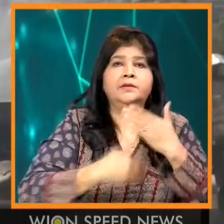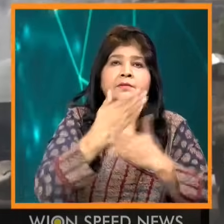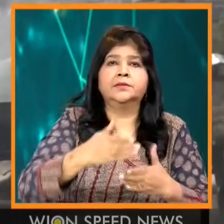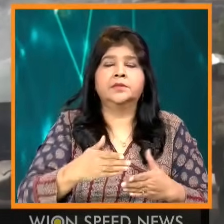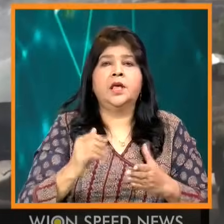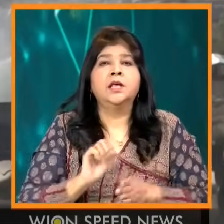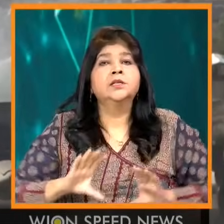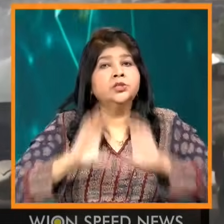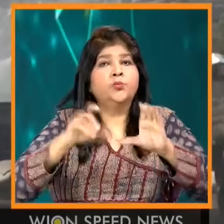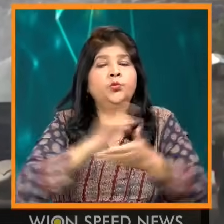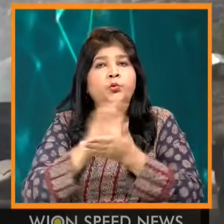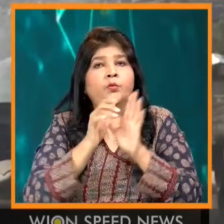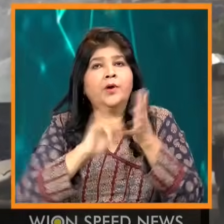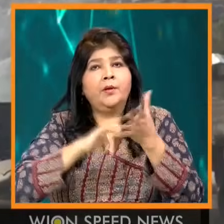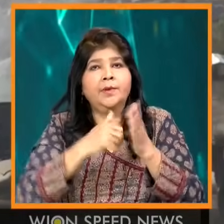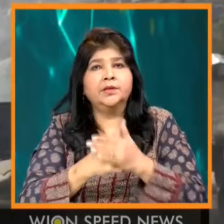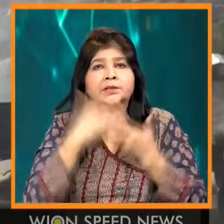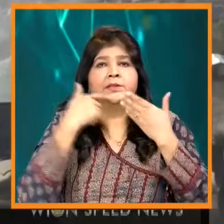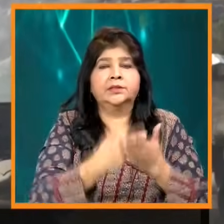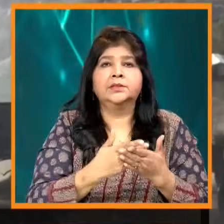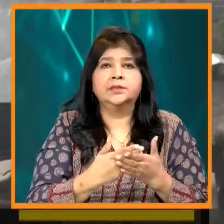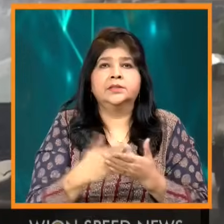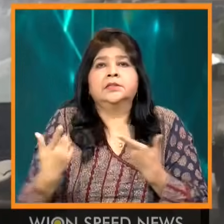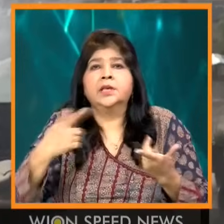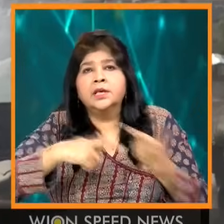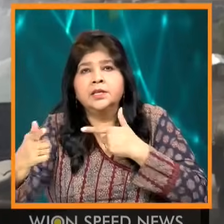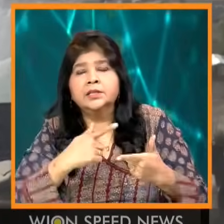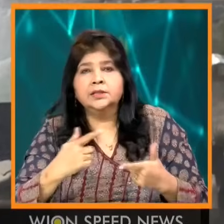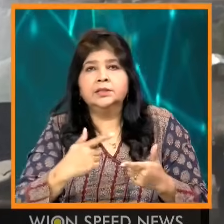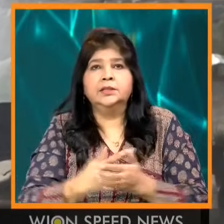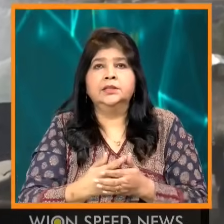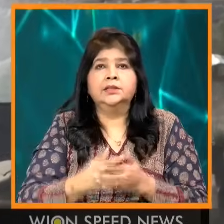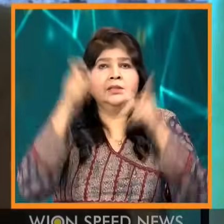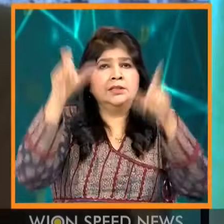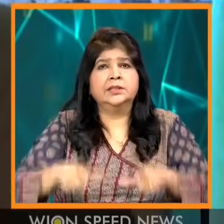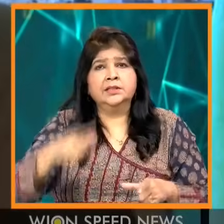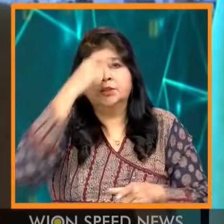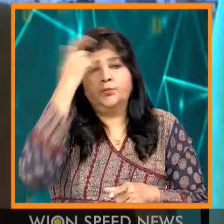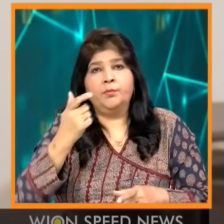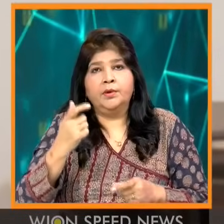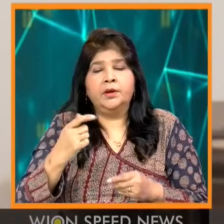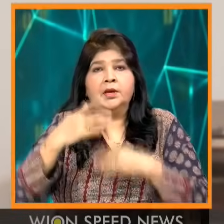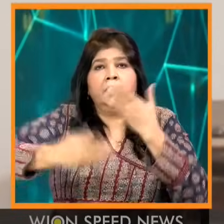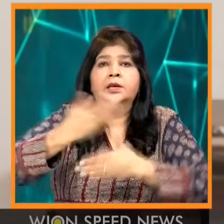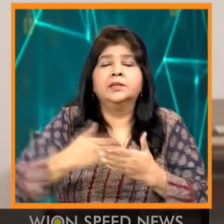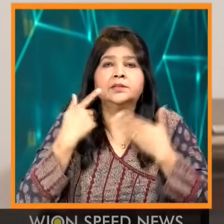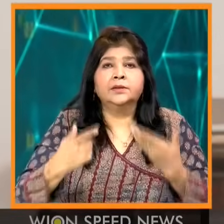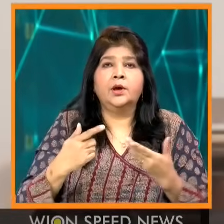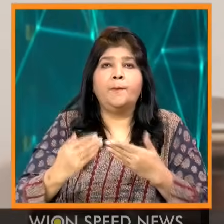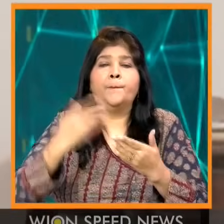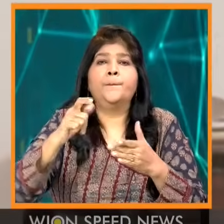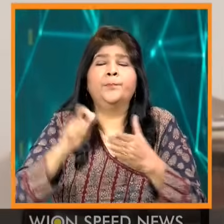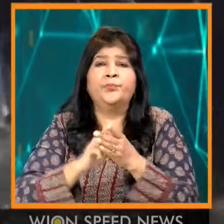Hamas, and Borrell called for a pause in the Israel-Gaza war and described the humanitarian situation in the besieged enclave as